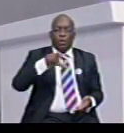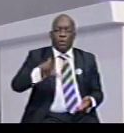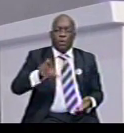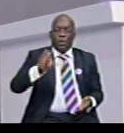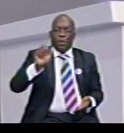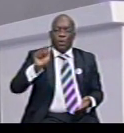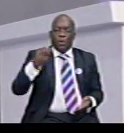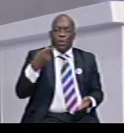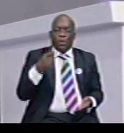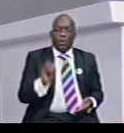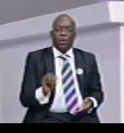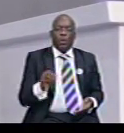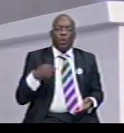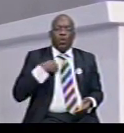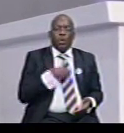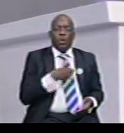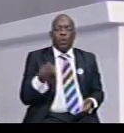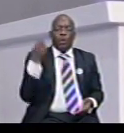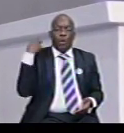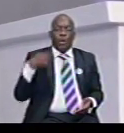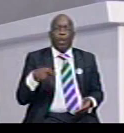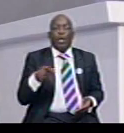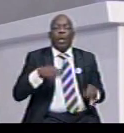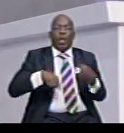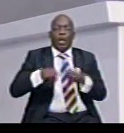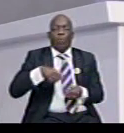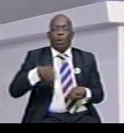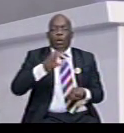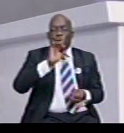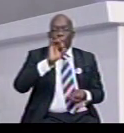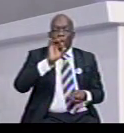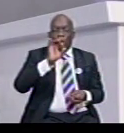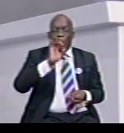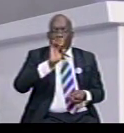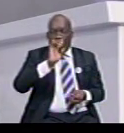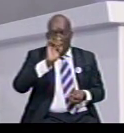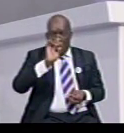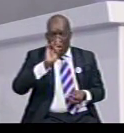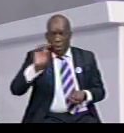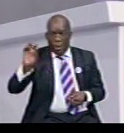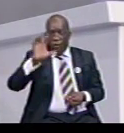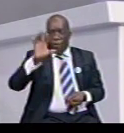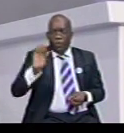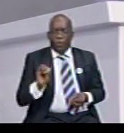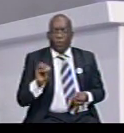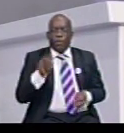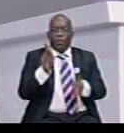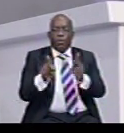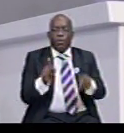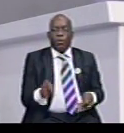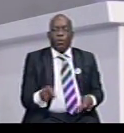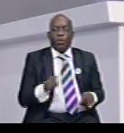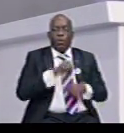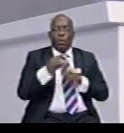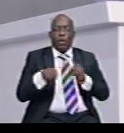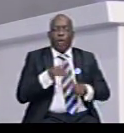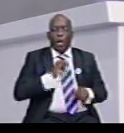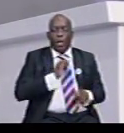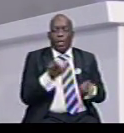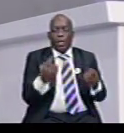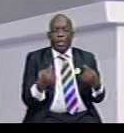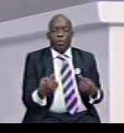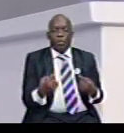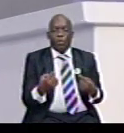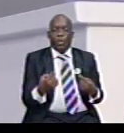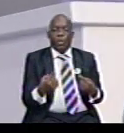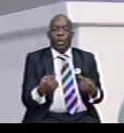750. The previous time, when I came the following time, the number reduced